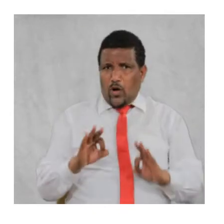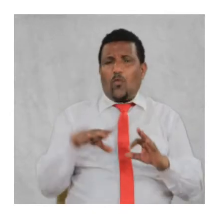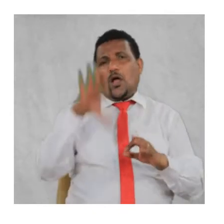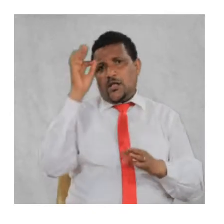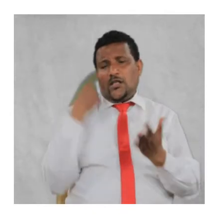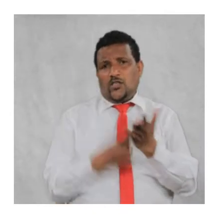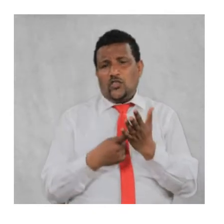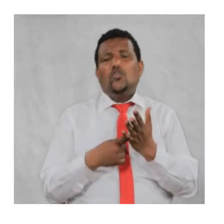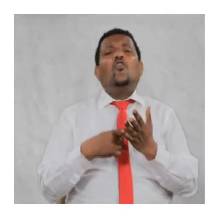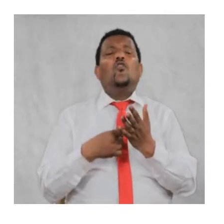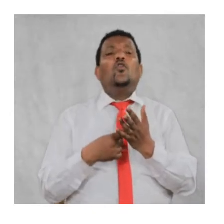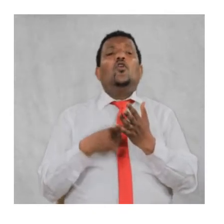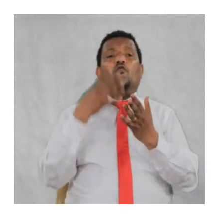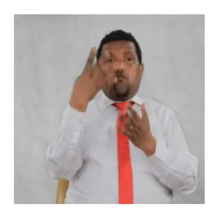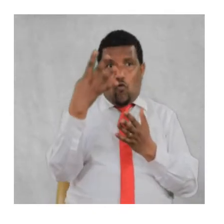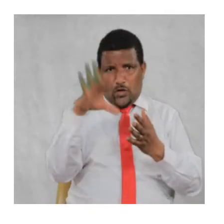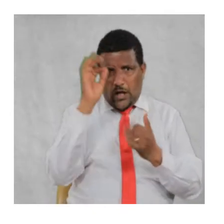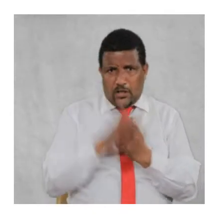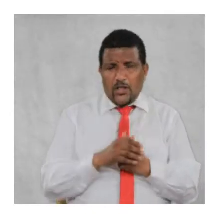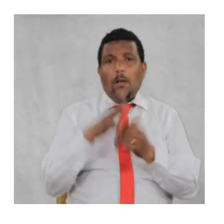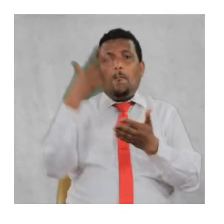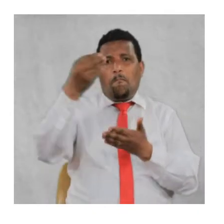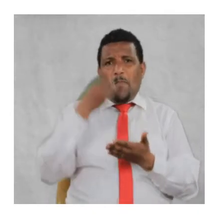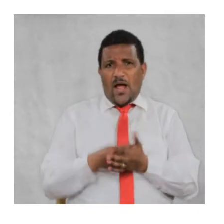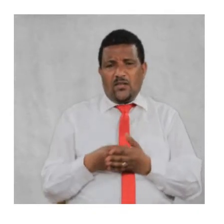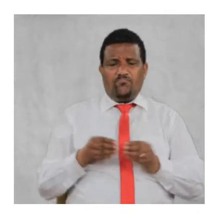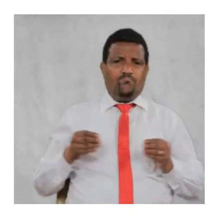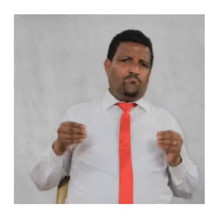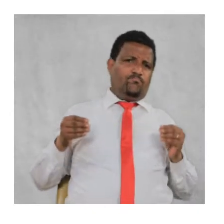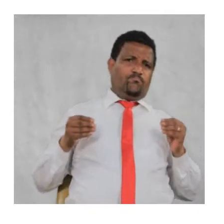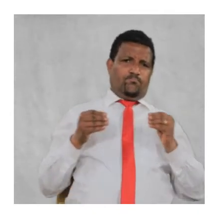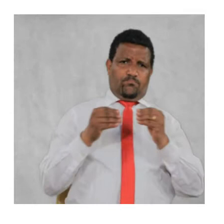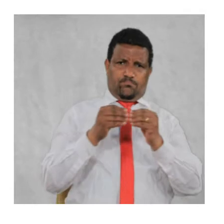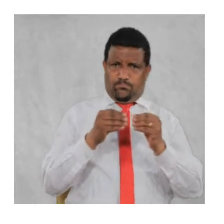this 4 tells us the buyer is elastic.